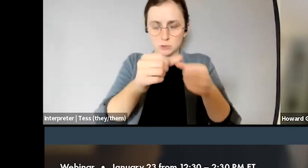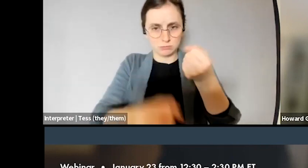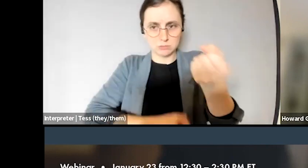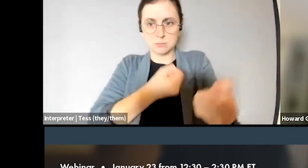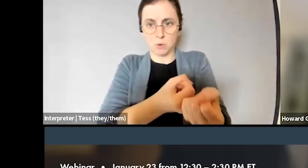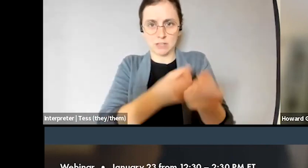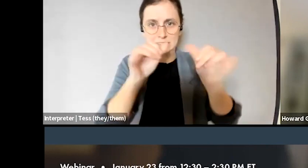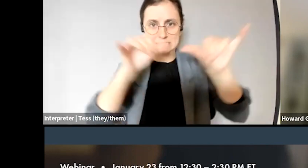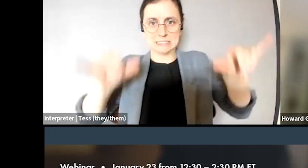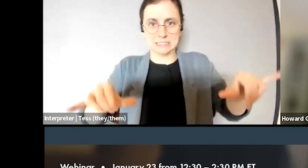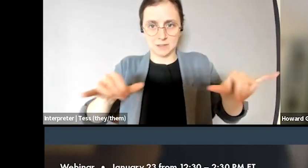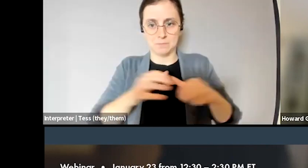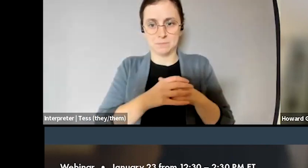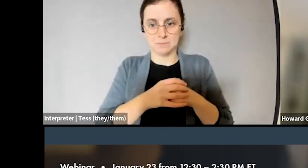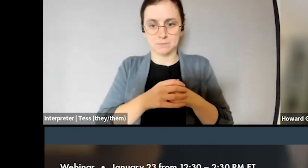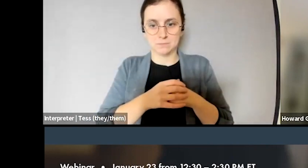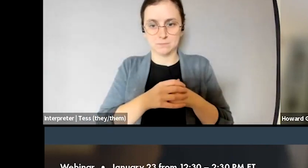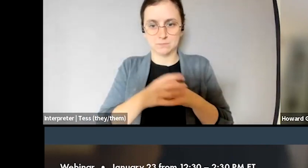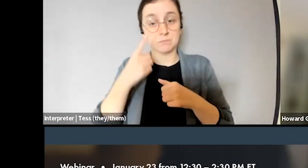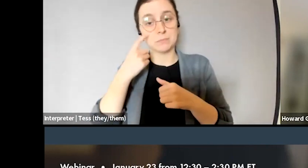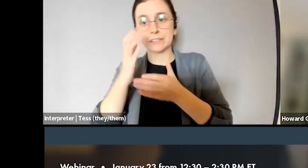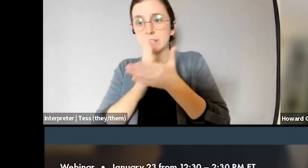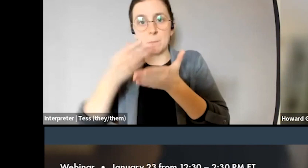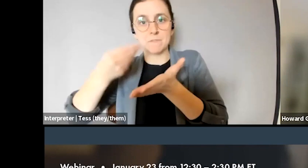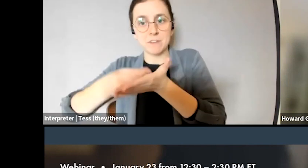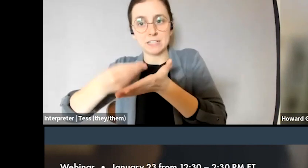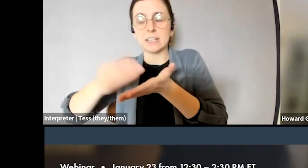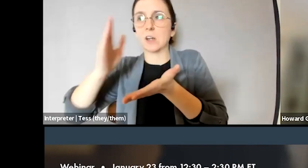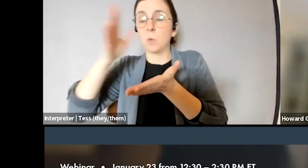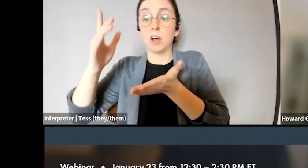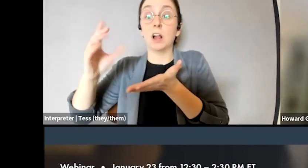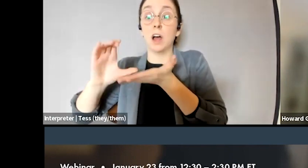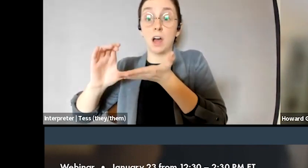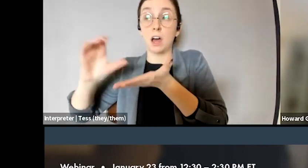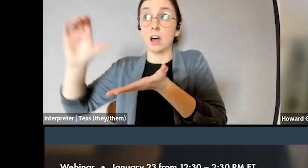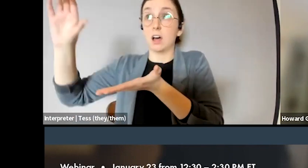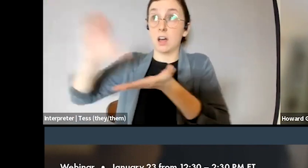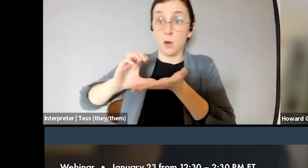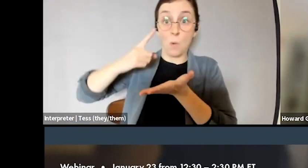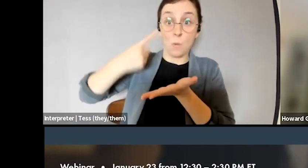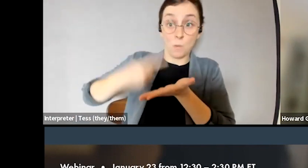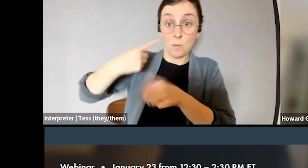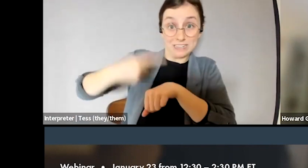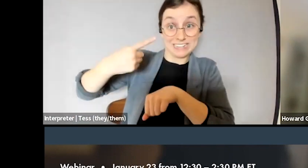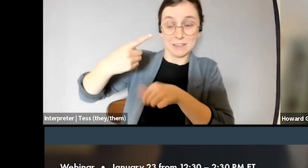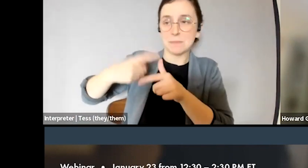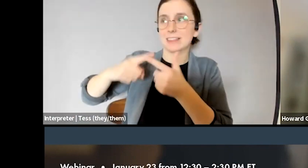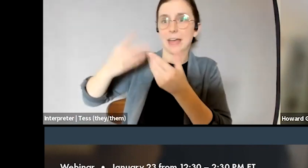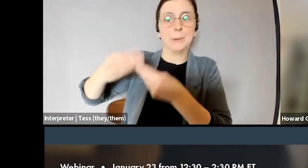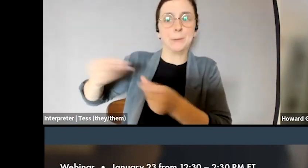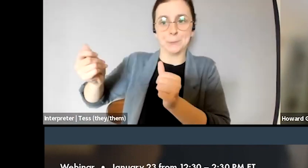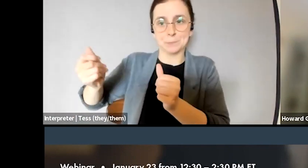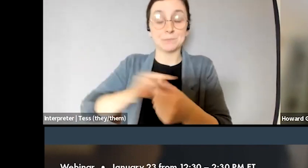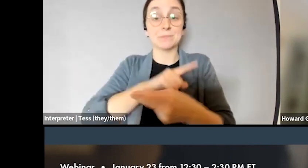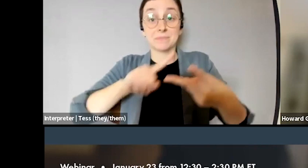after what might be one-time funding disappears. And then the second theme is related to equity,